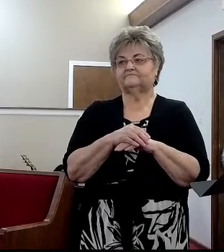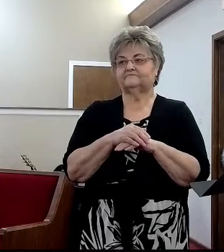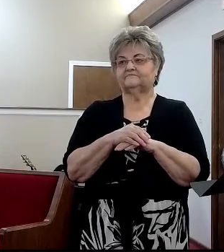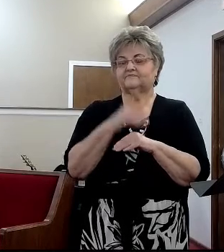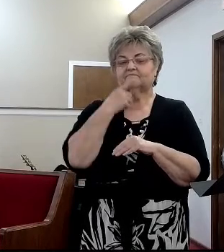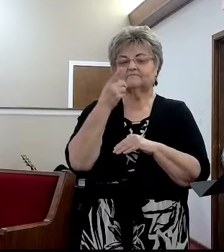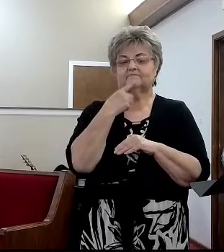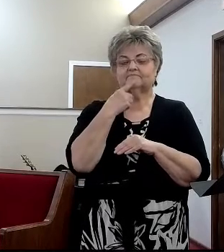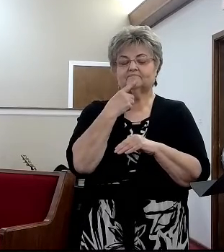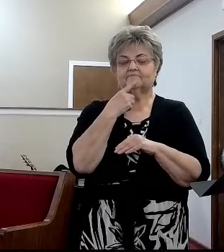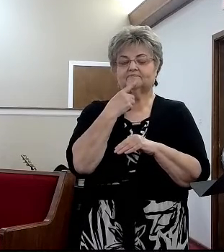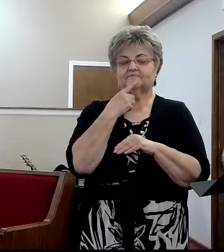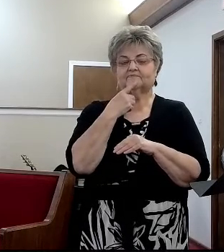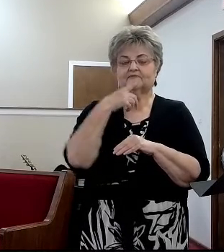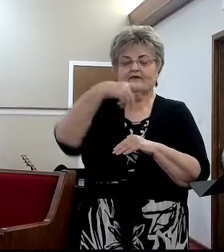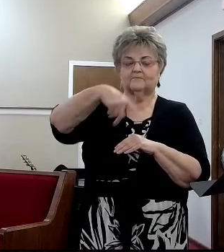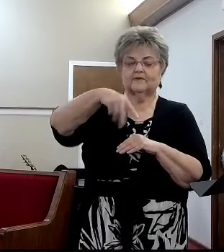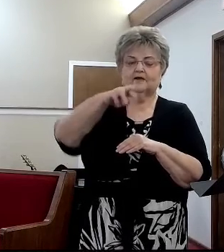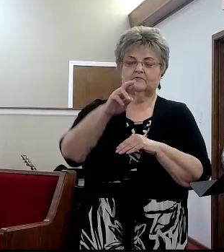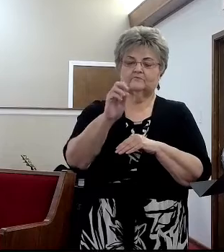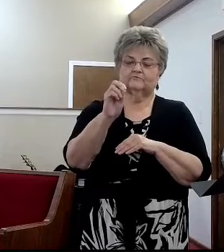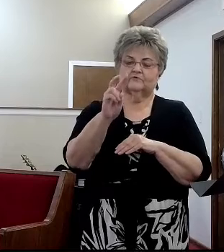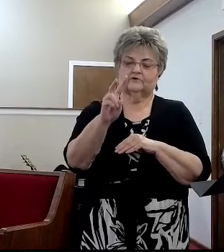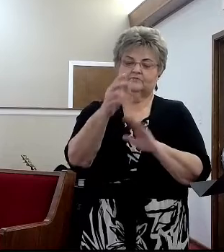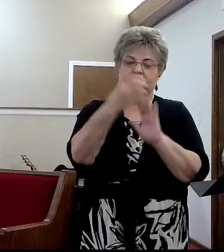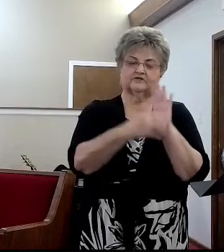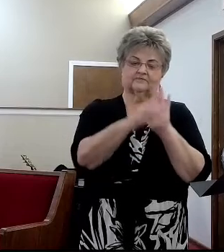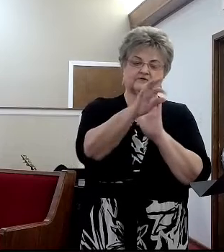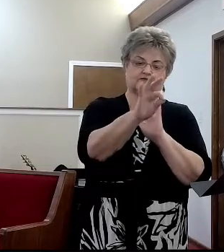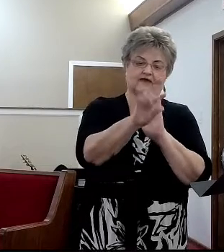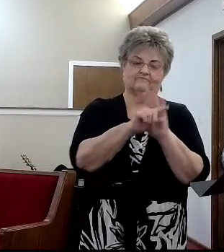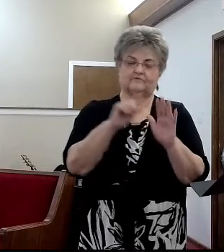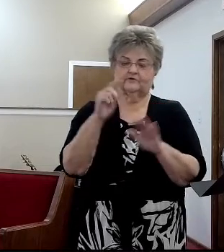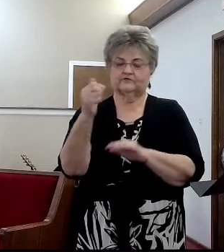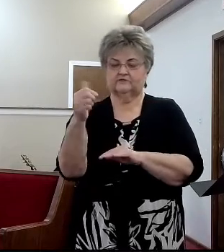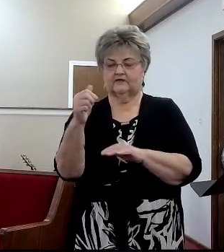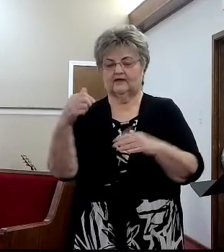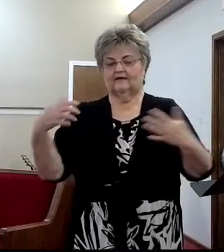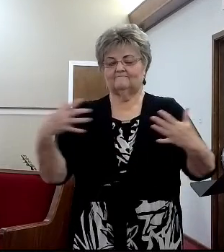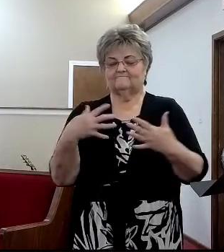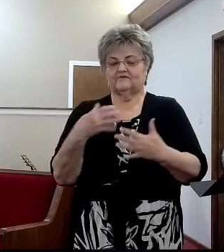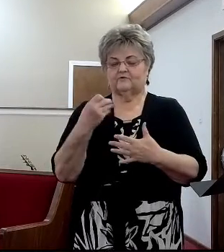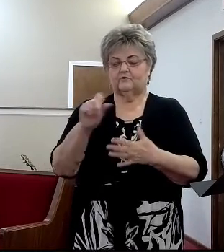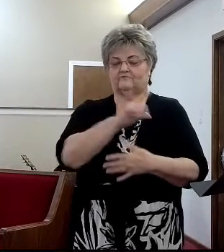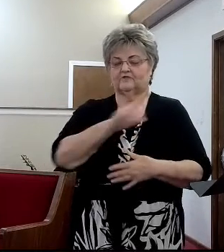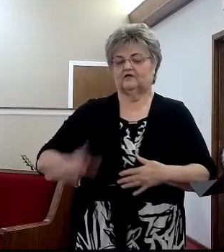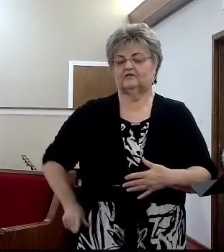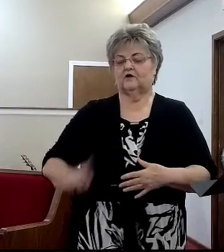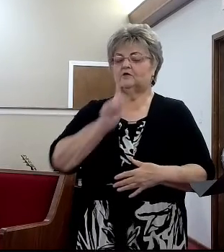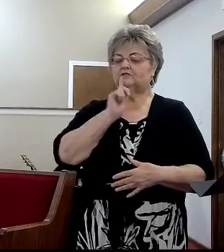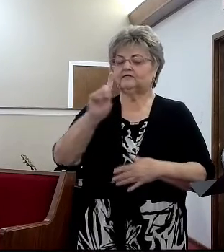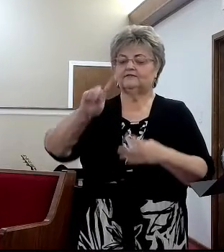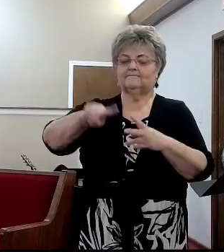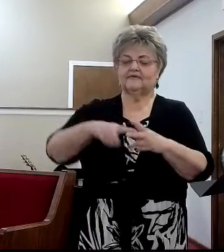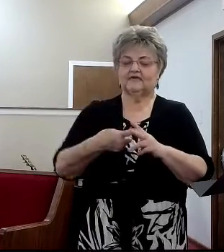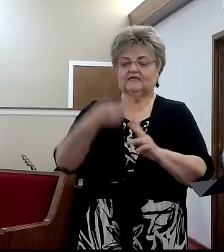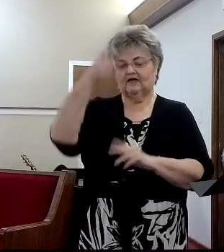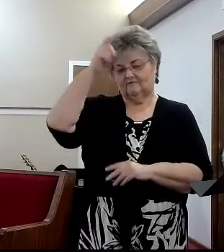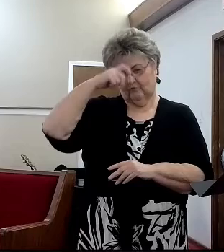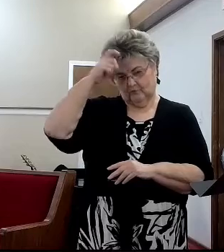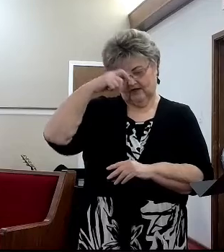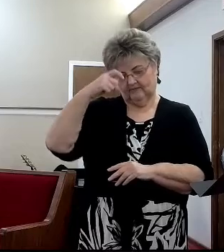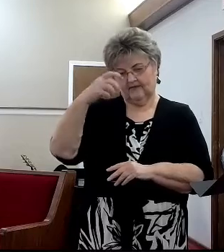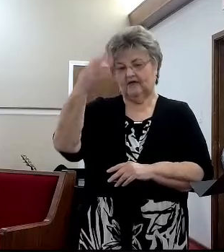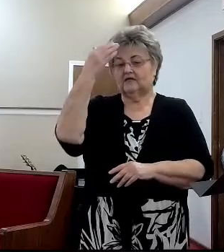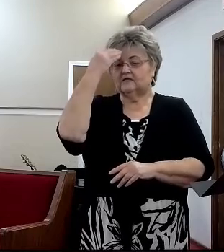So it says in Proverbs chapter 9, verse number 10, the fear of the Lord is the beginning of wisdom, and